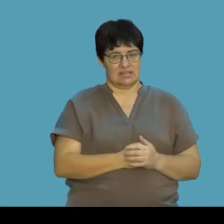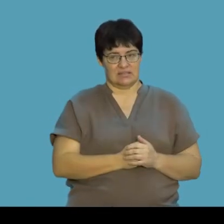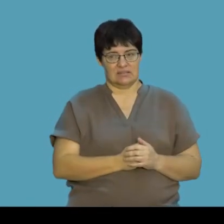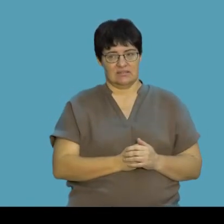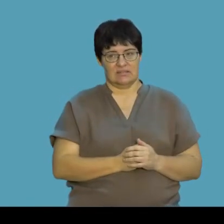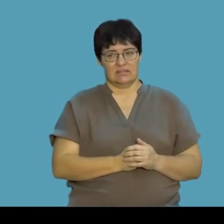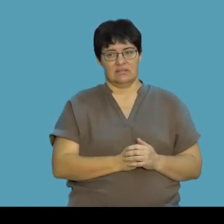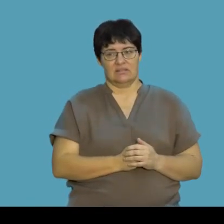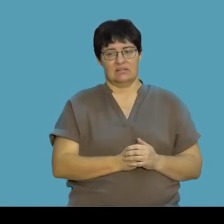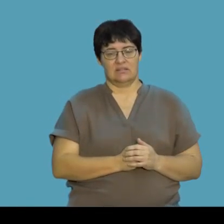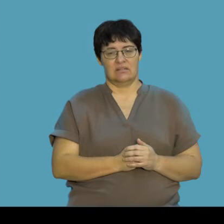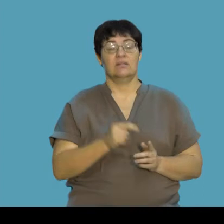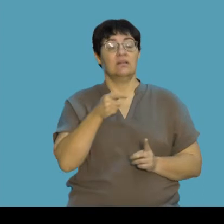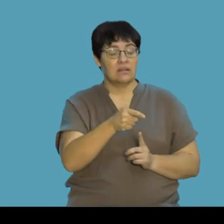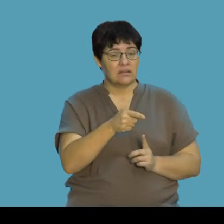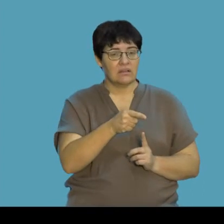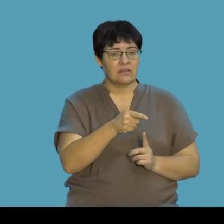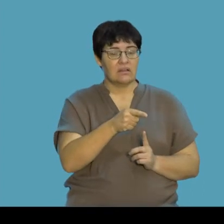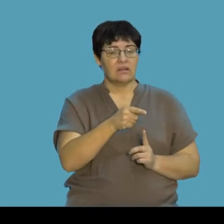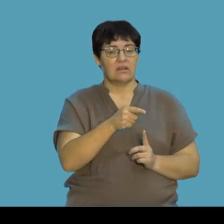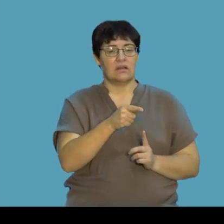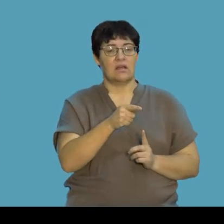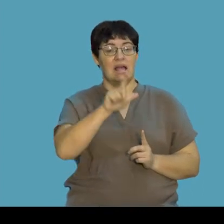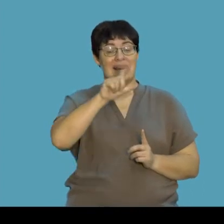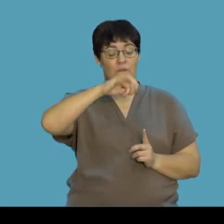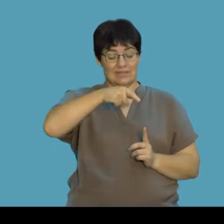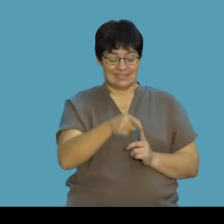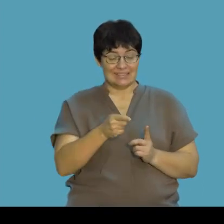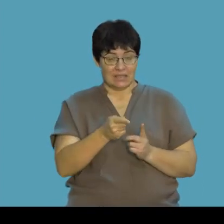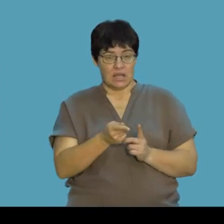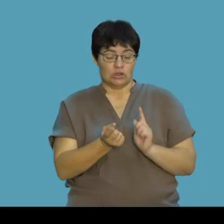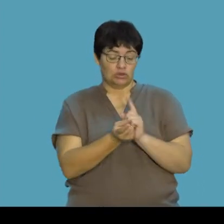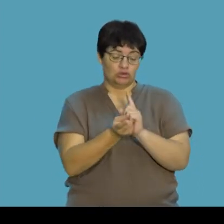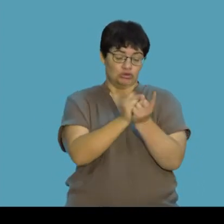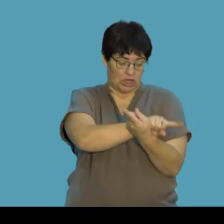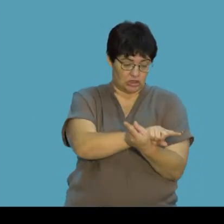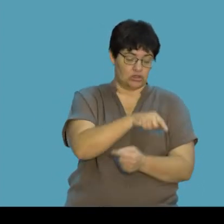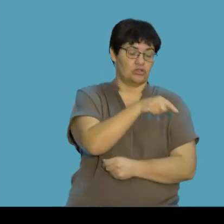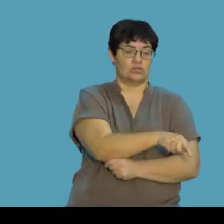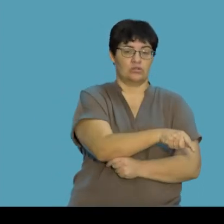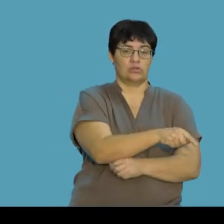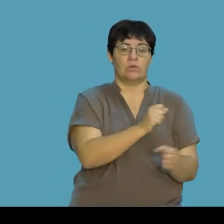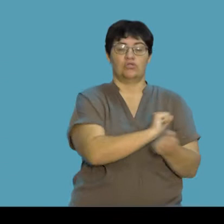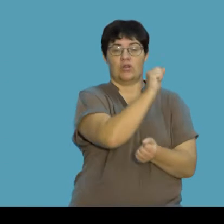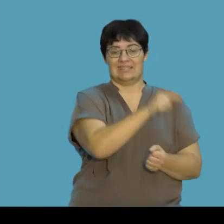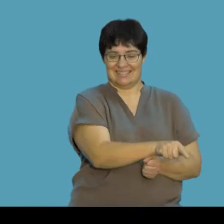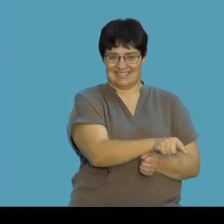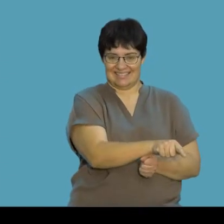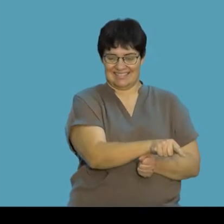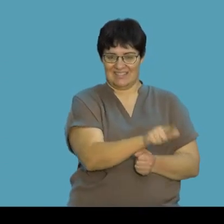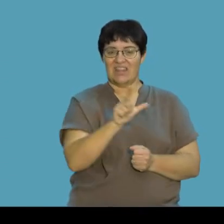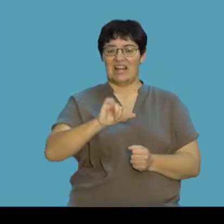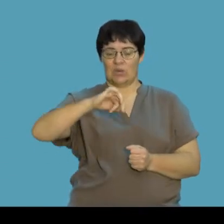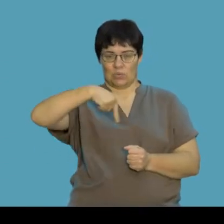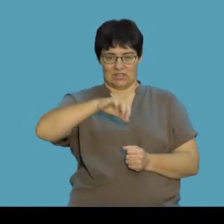freezing point is actually the temperature at which a liquid completely changes to a solid. So the change, the